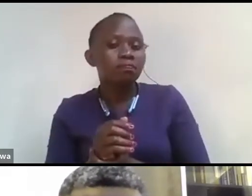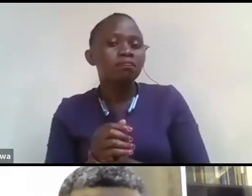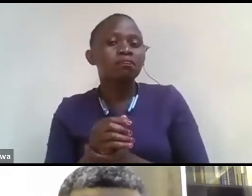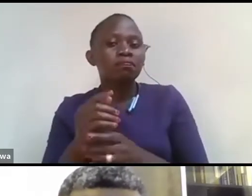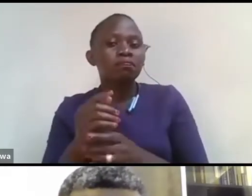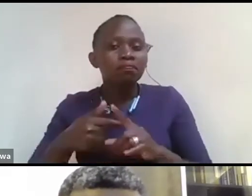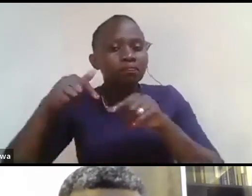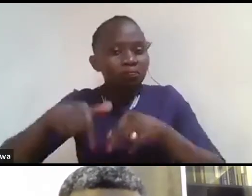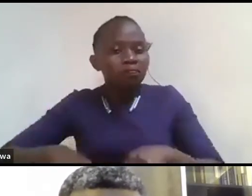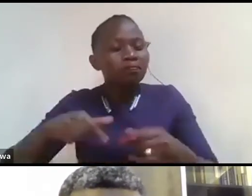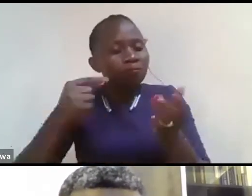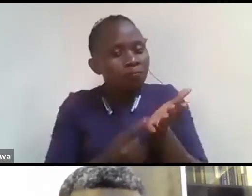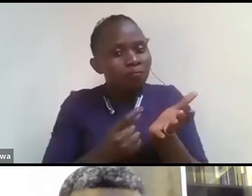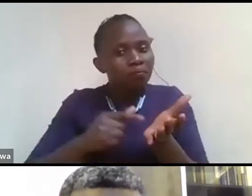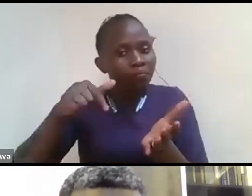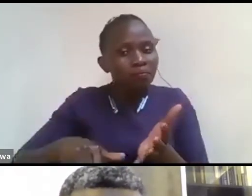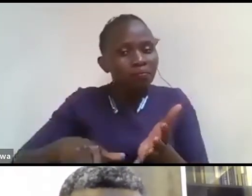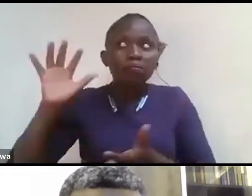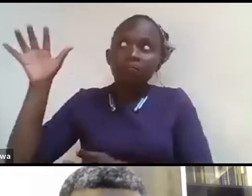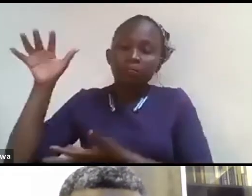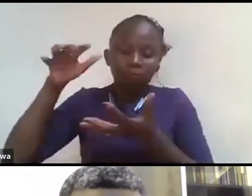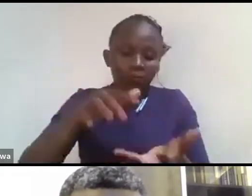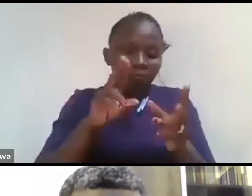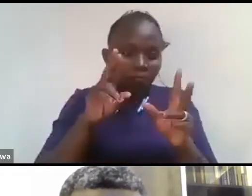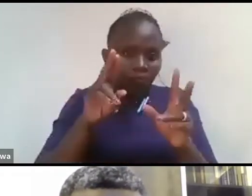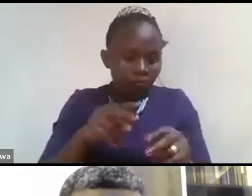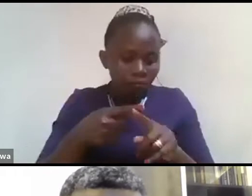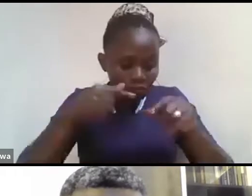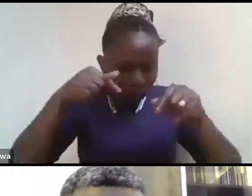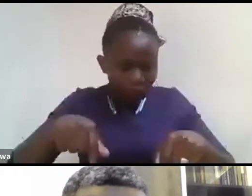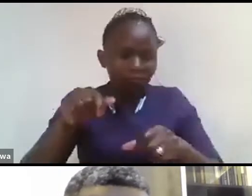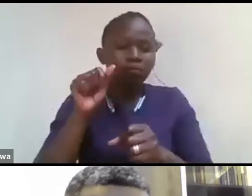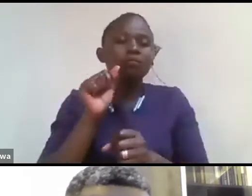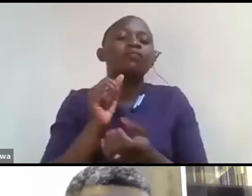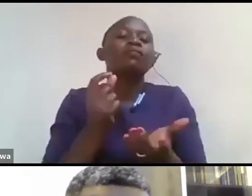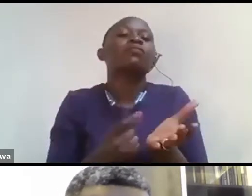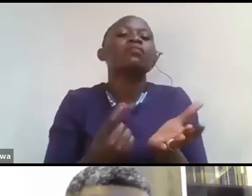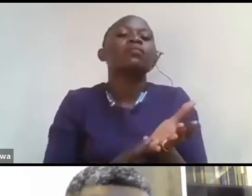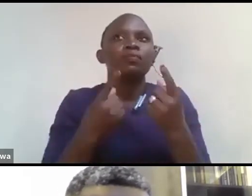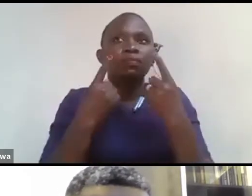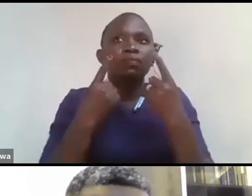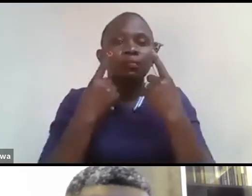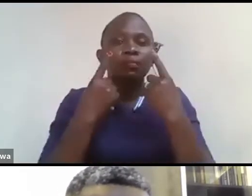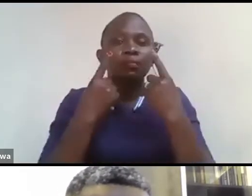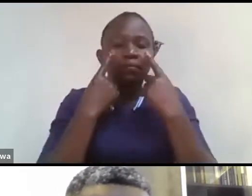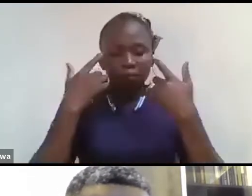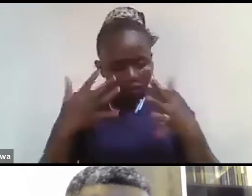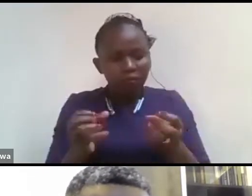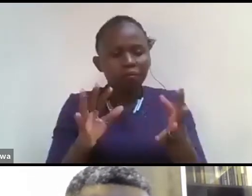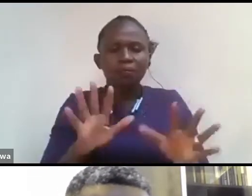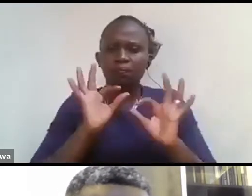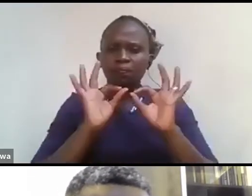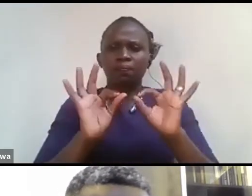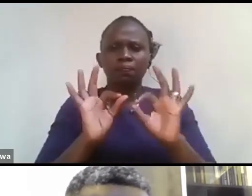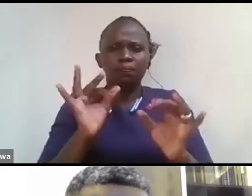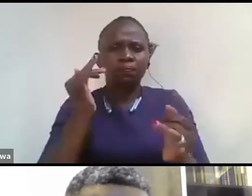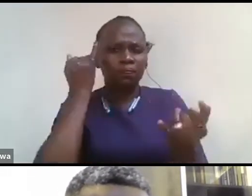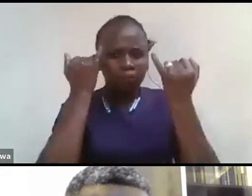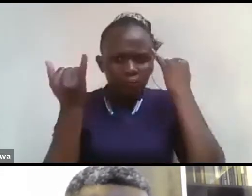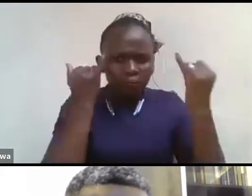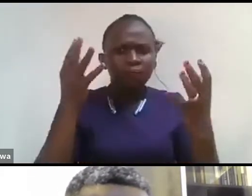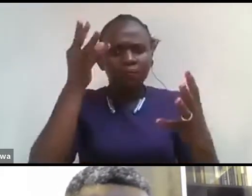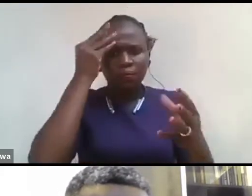young people, what I would want to share is that we've seen very brilliant examples of people who have invested and have studied. Some of them are